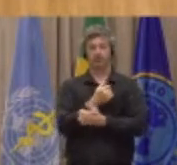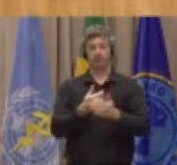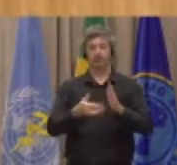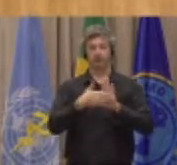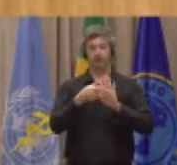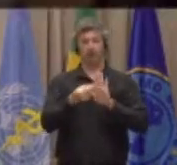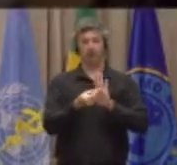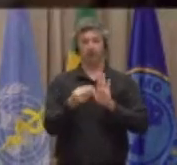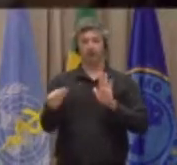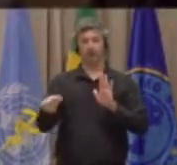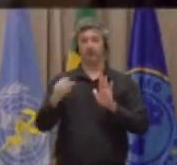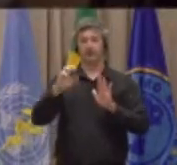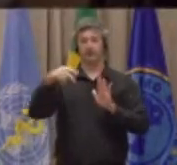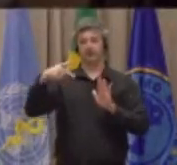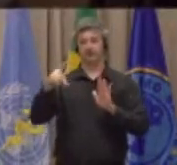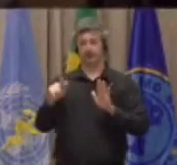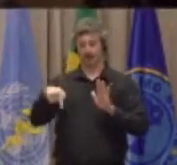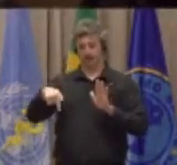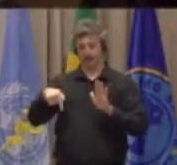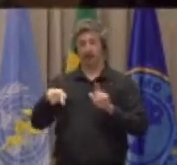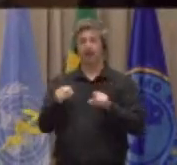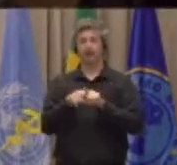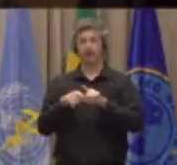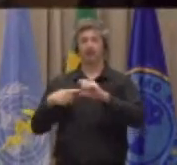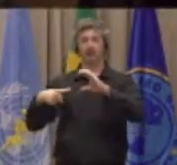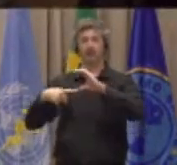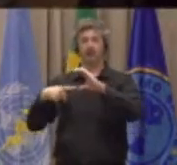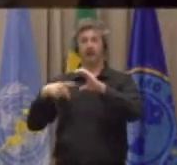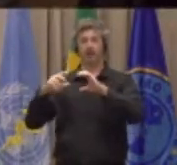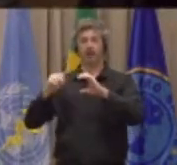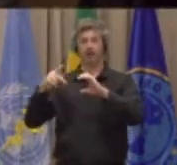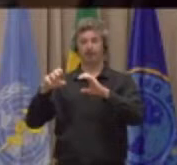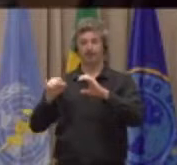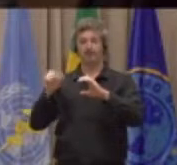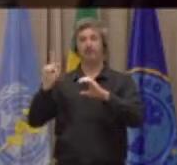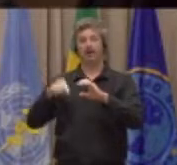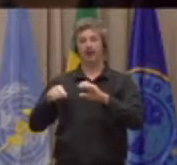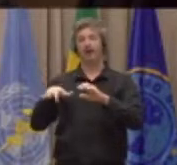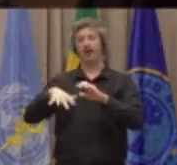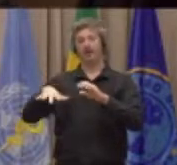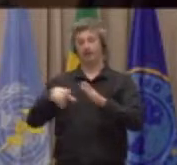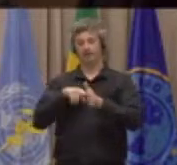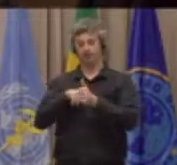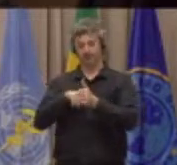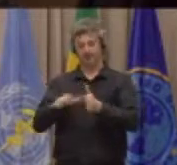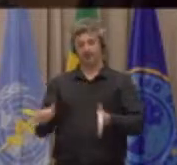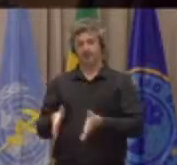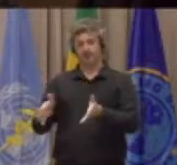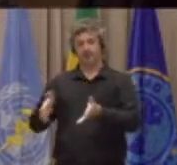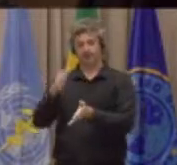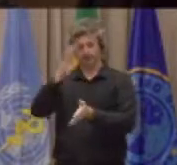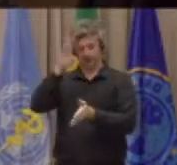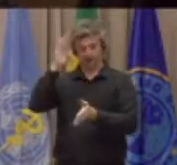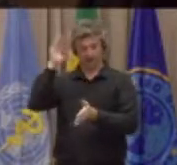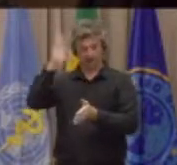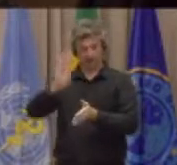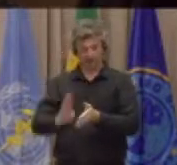was to purpose to CNPq and CAPS, which are the supportive institution